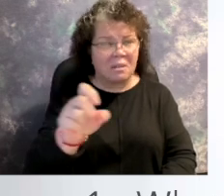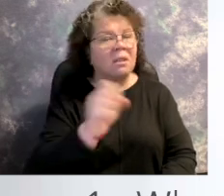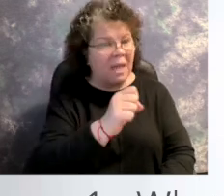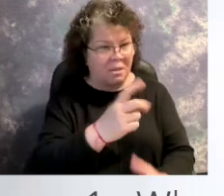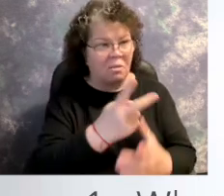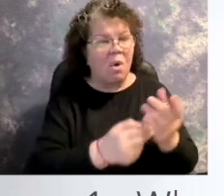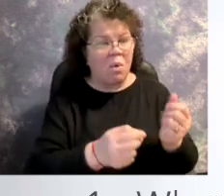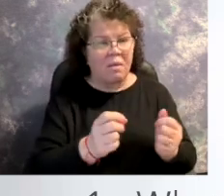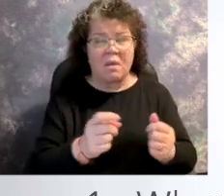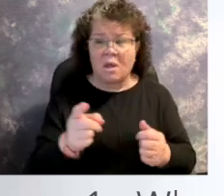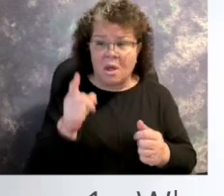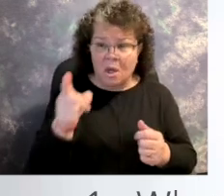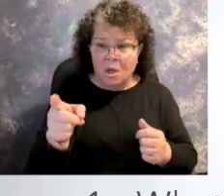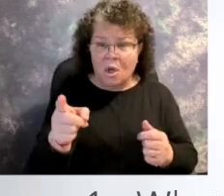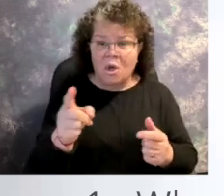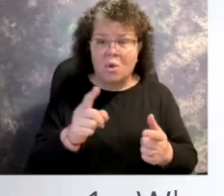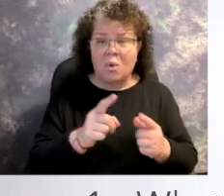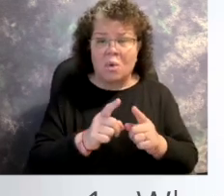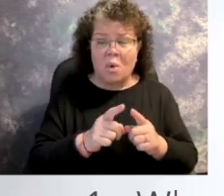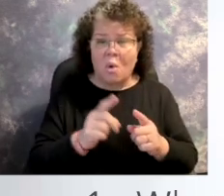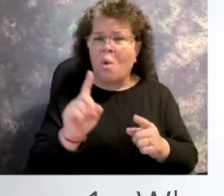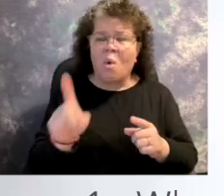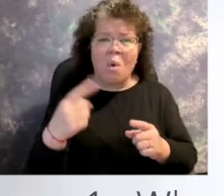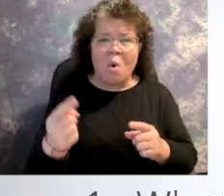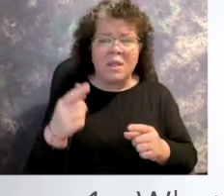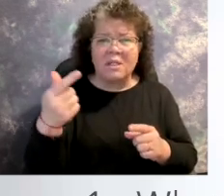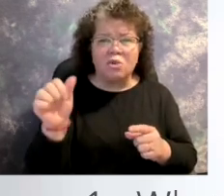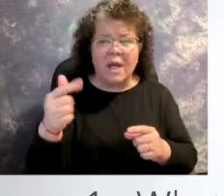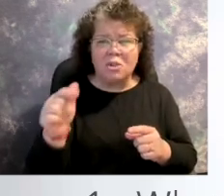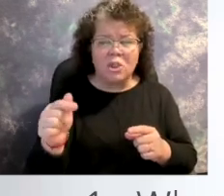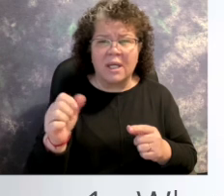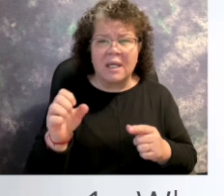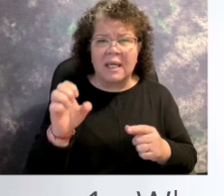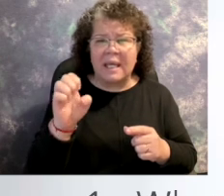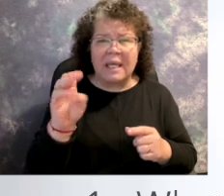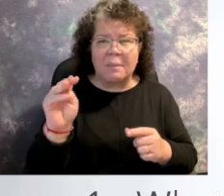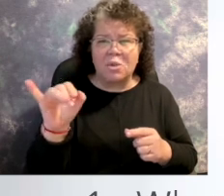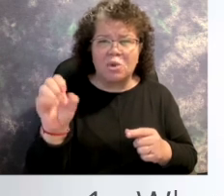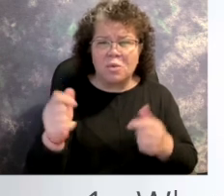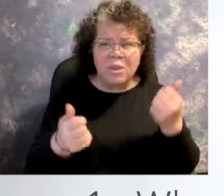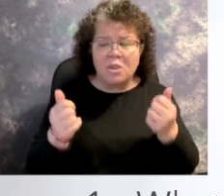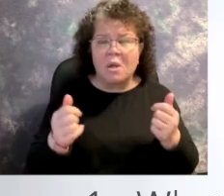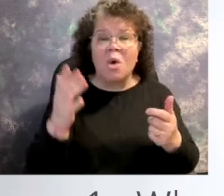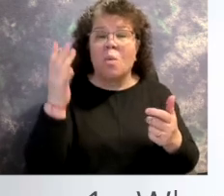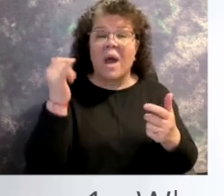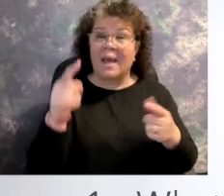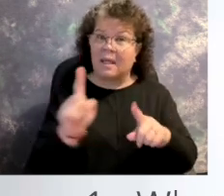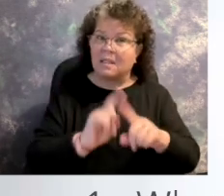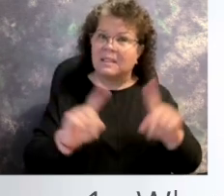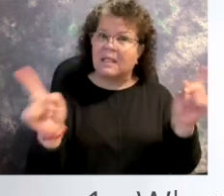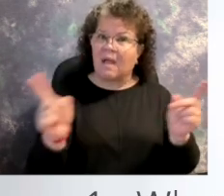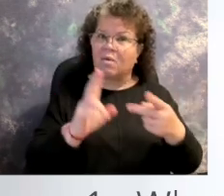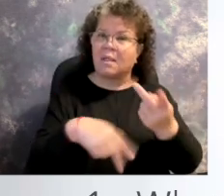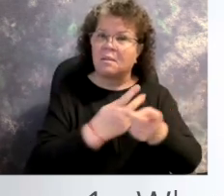considering this pollutant as well, or only GHG emissions? We Because look it at. is different